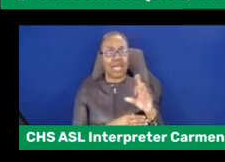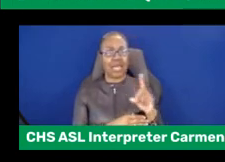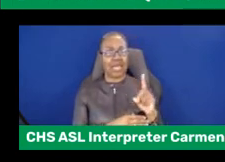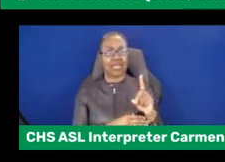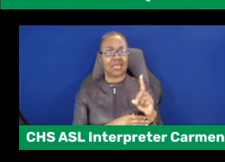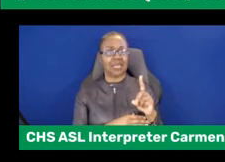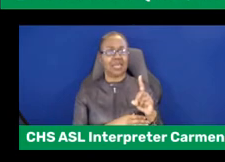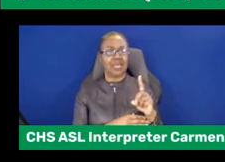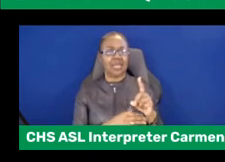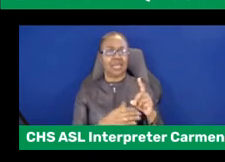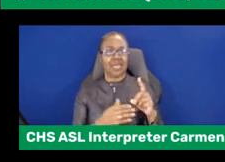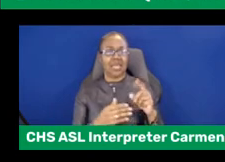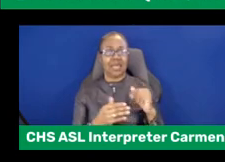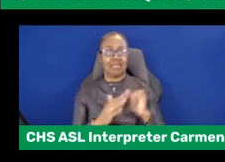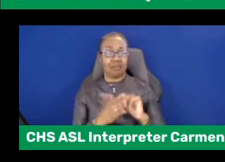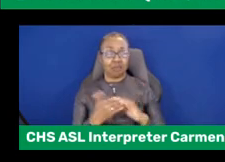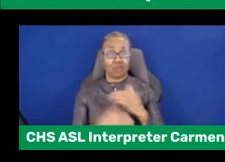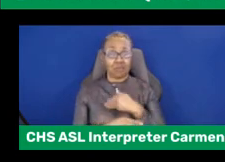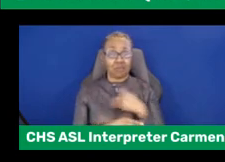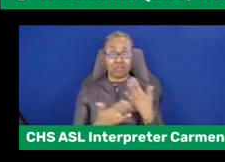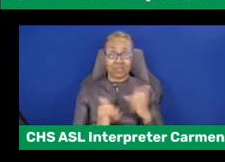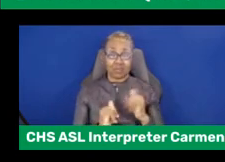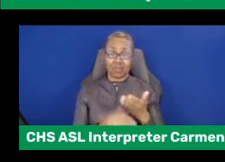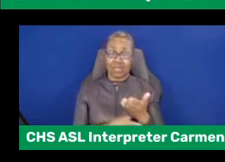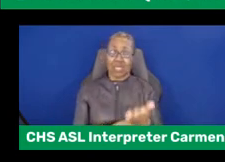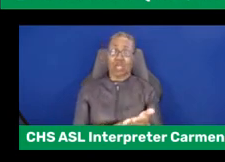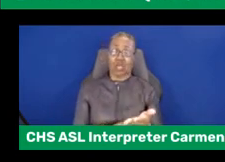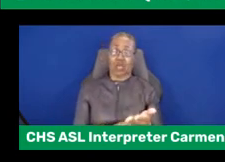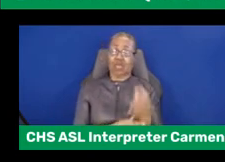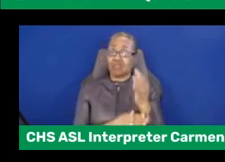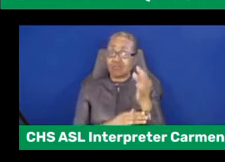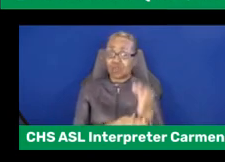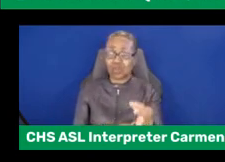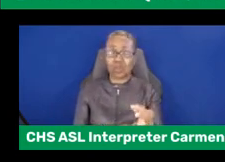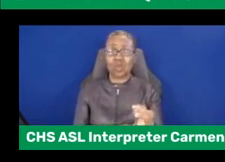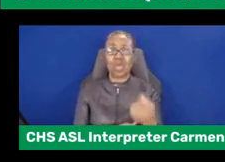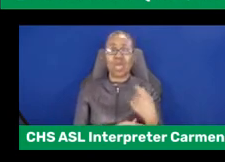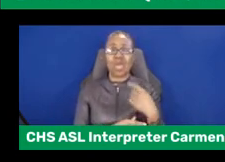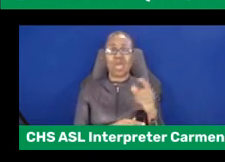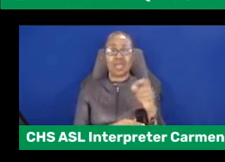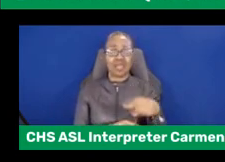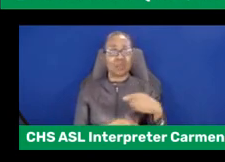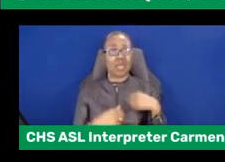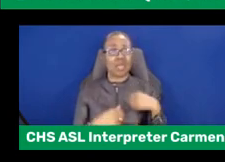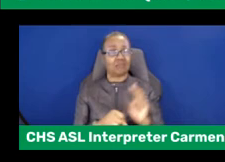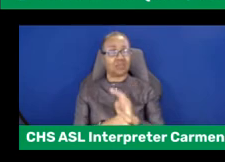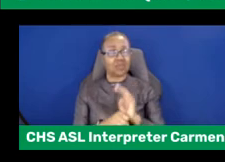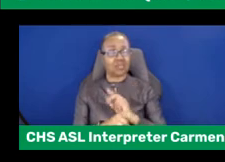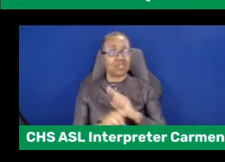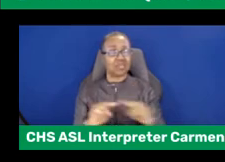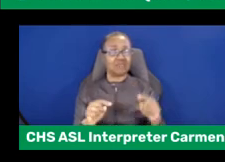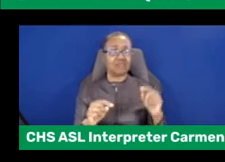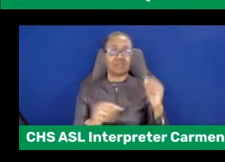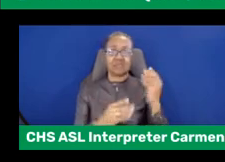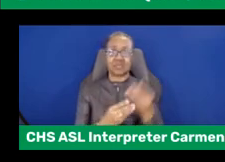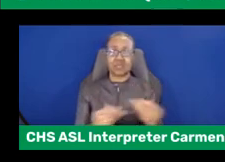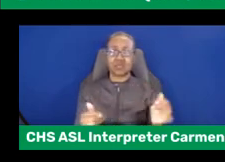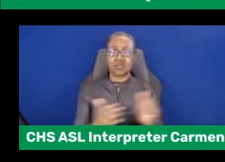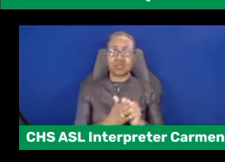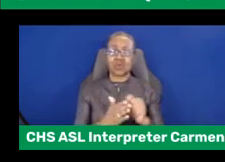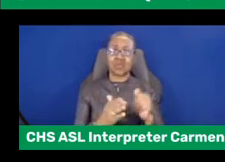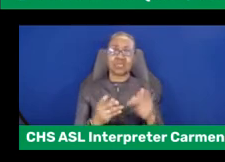future community members will be, and we'll have all kinds of uses and solutions for these warehouses that we can't even